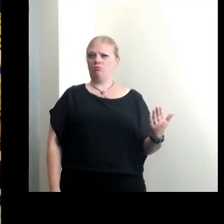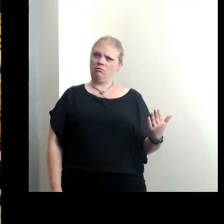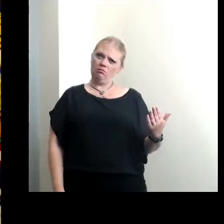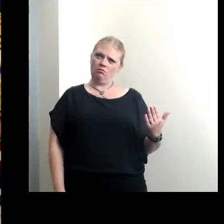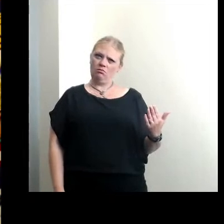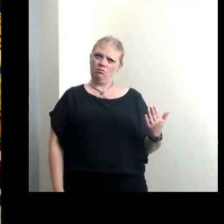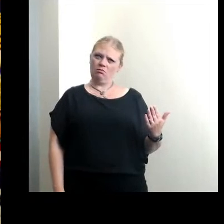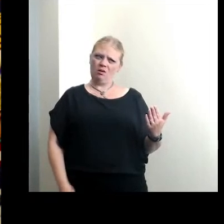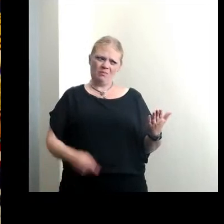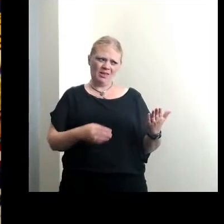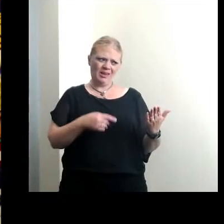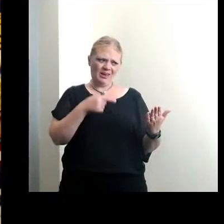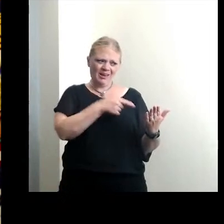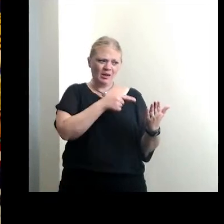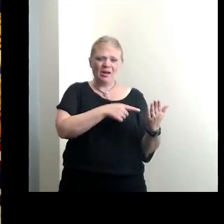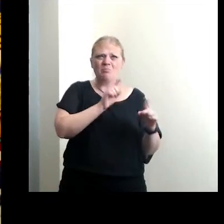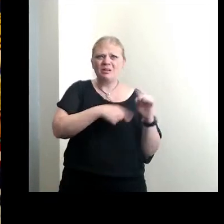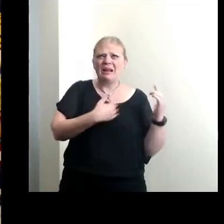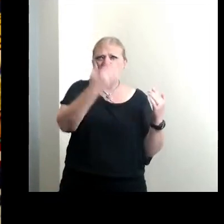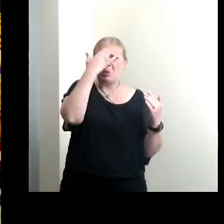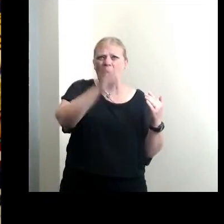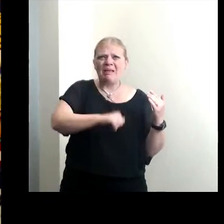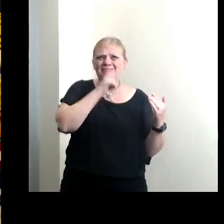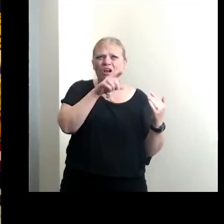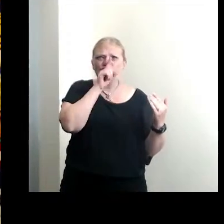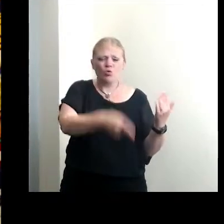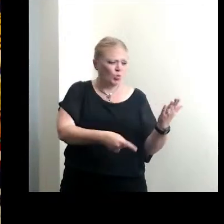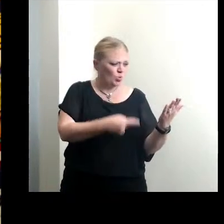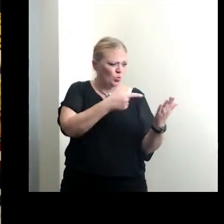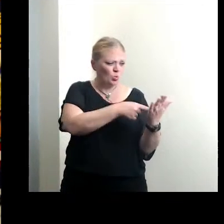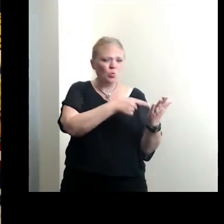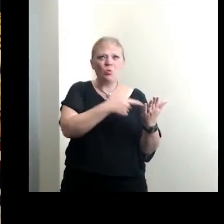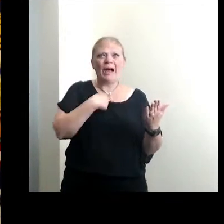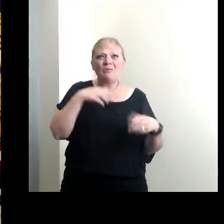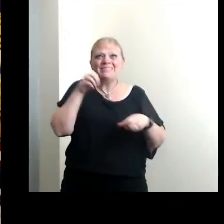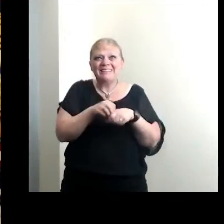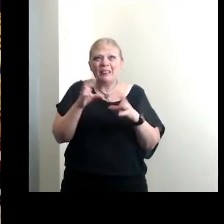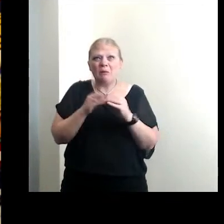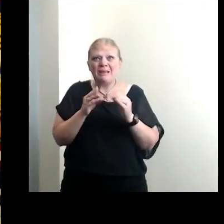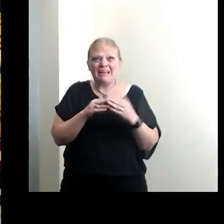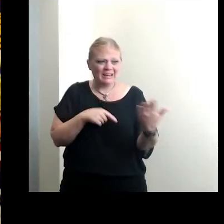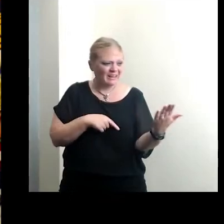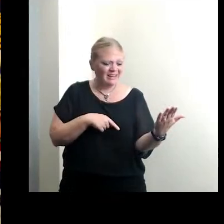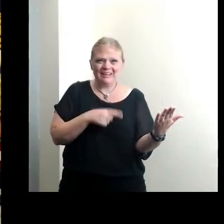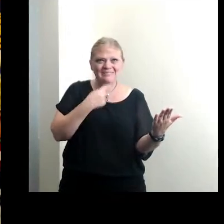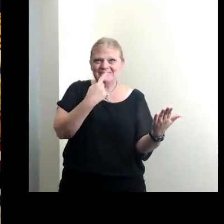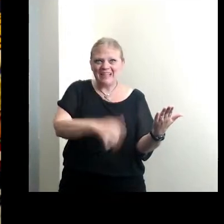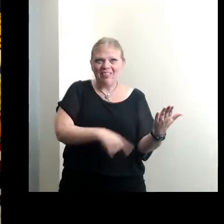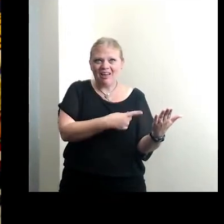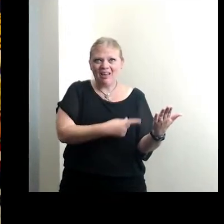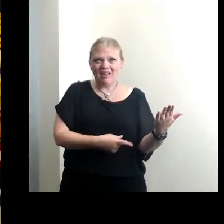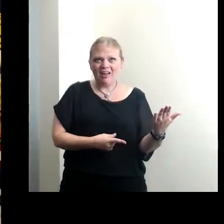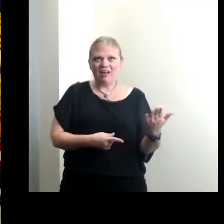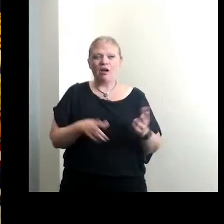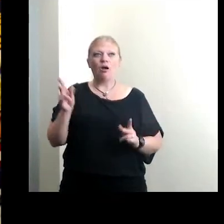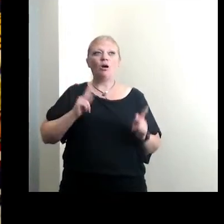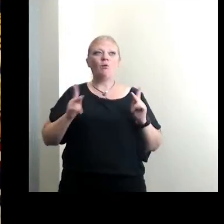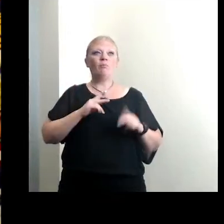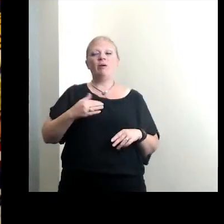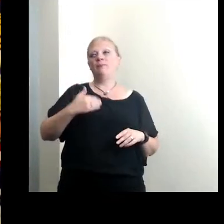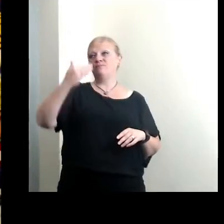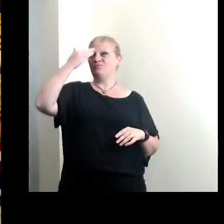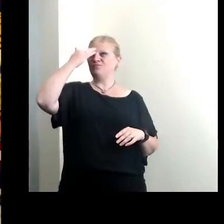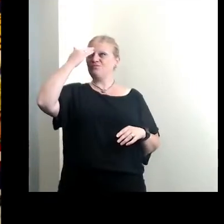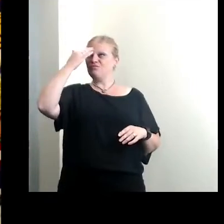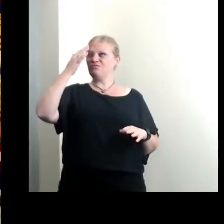parts and go, I know that's not true, because I've been in the meetings. And people with knowledge, well, I don't know who the people